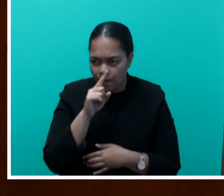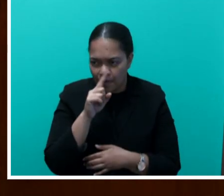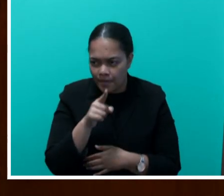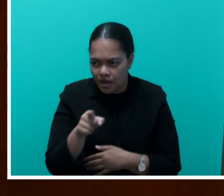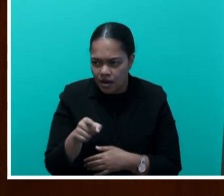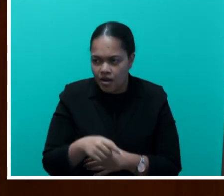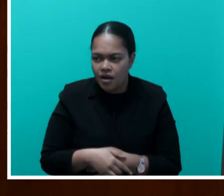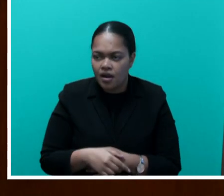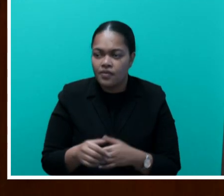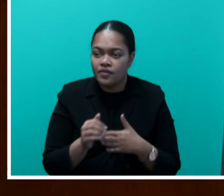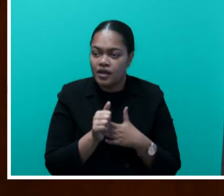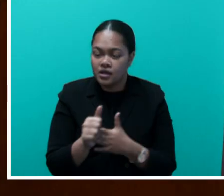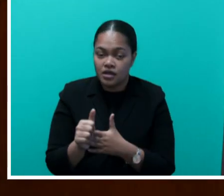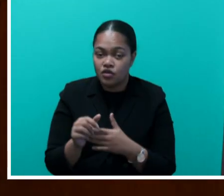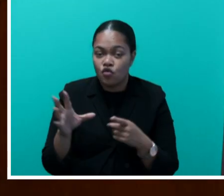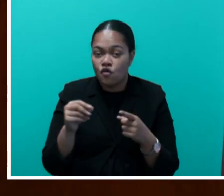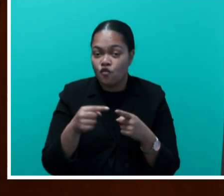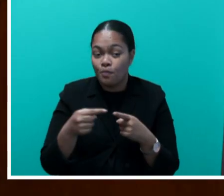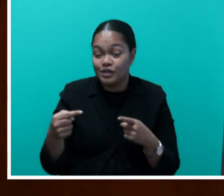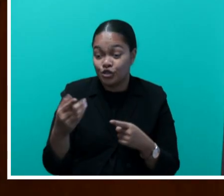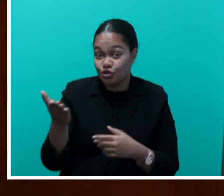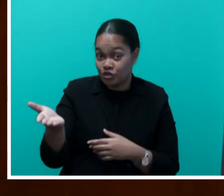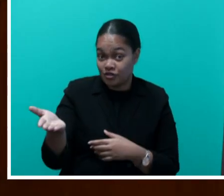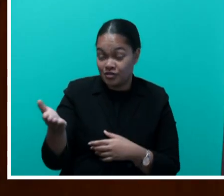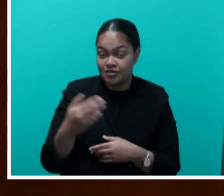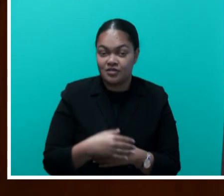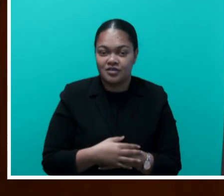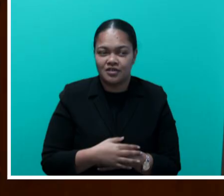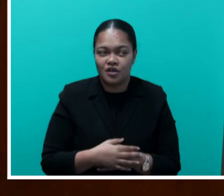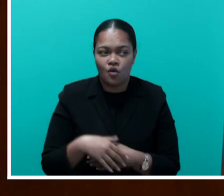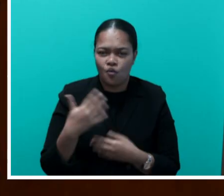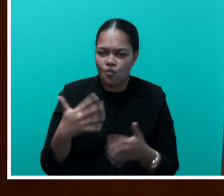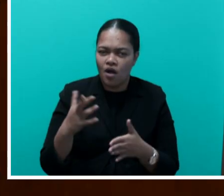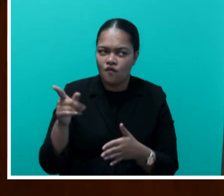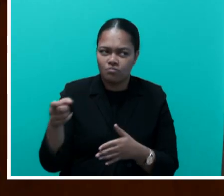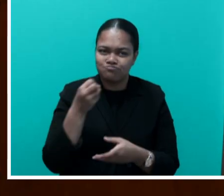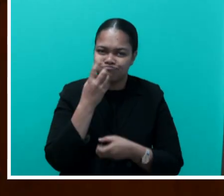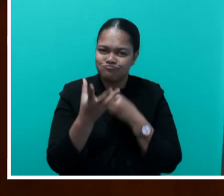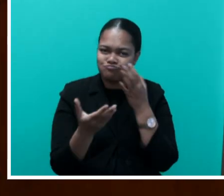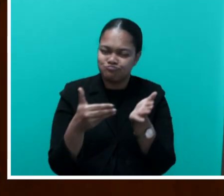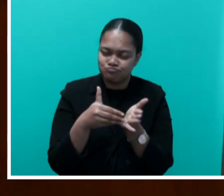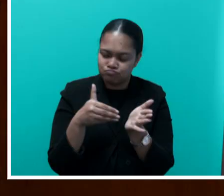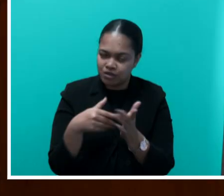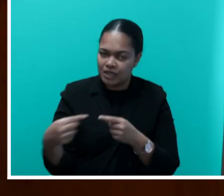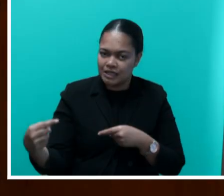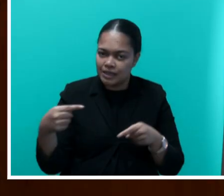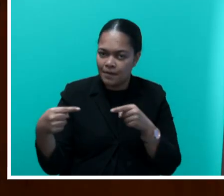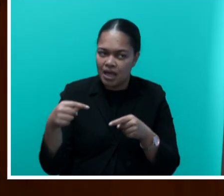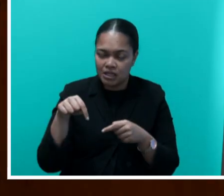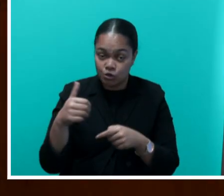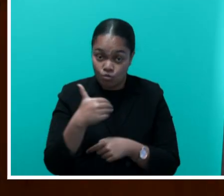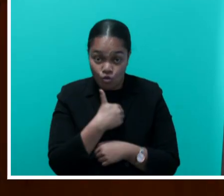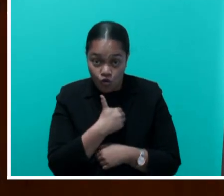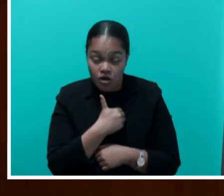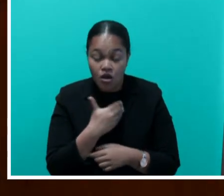Honourable Leader of the Opposition for his contribution to the debate this morning on behalf